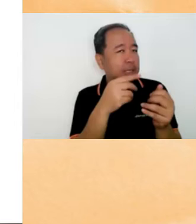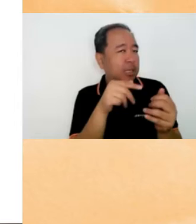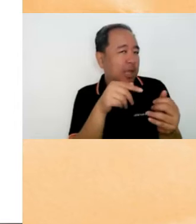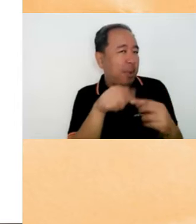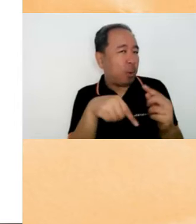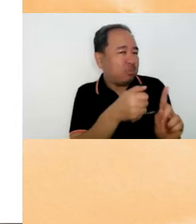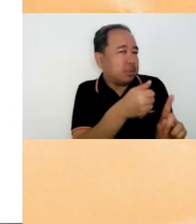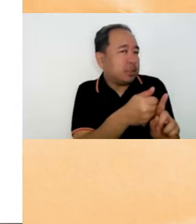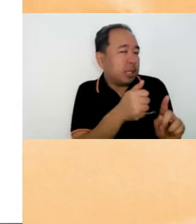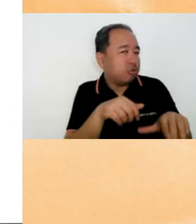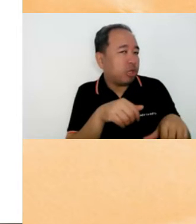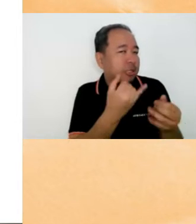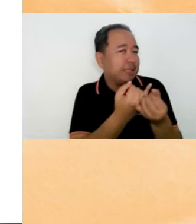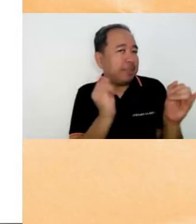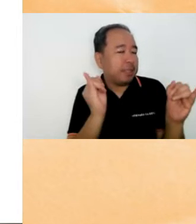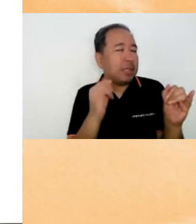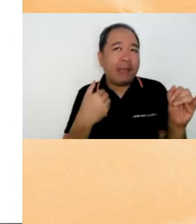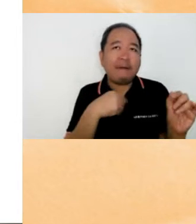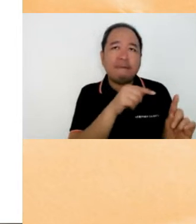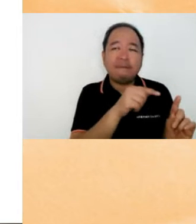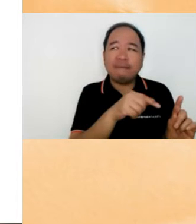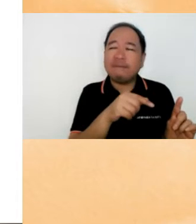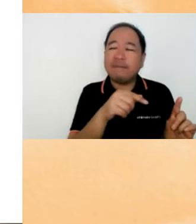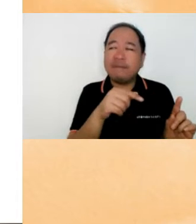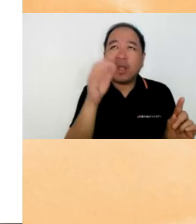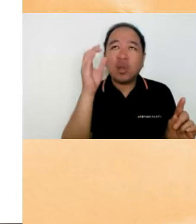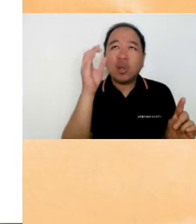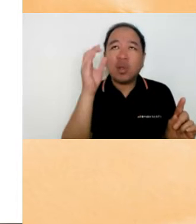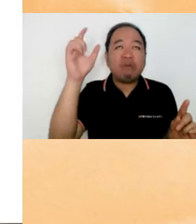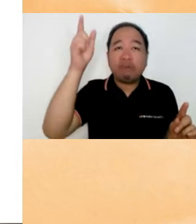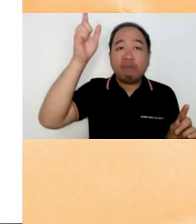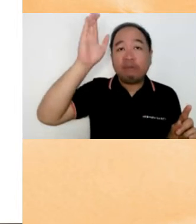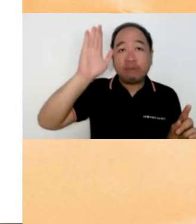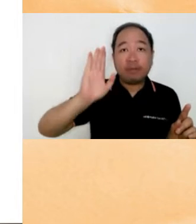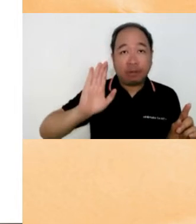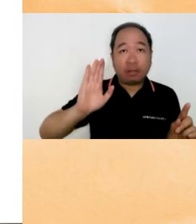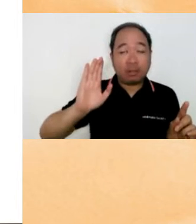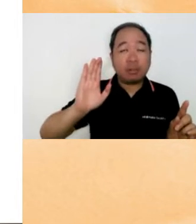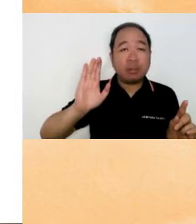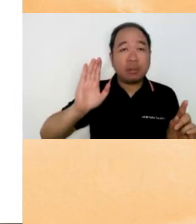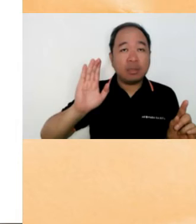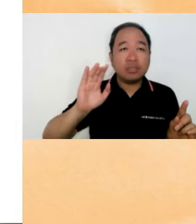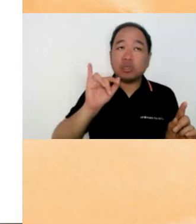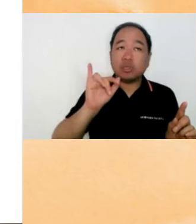higher being, and many times we try to discipline our children by